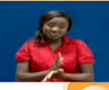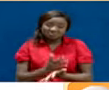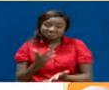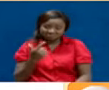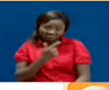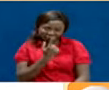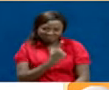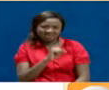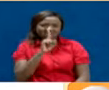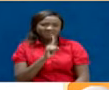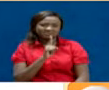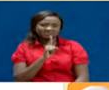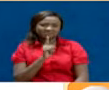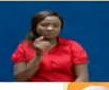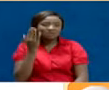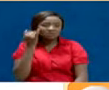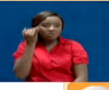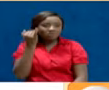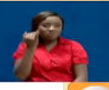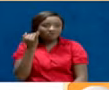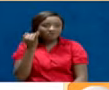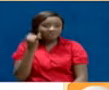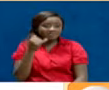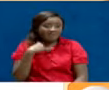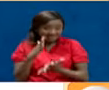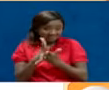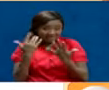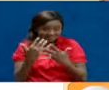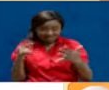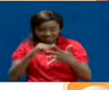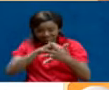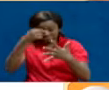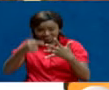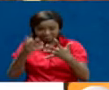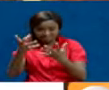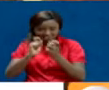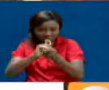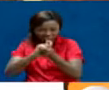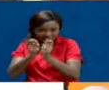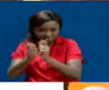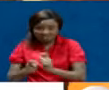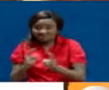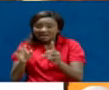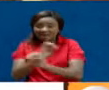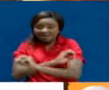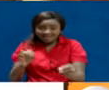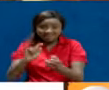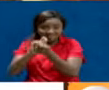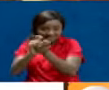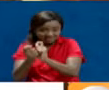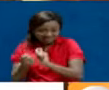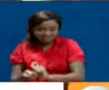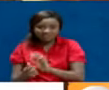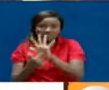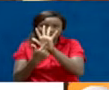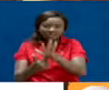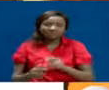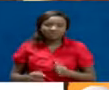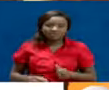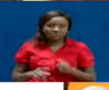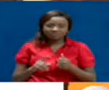right thing, because there were certain things that had been were to be changed, and nothing was changed. For